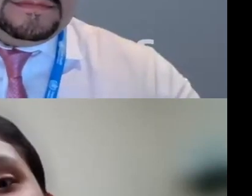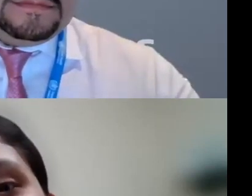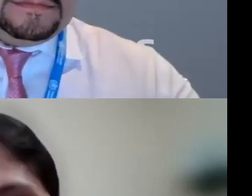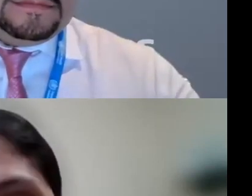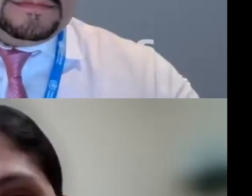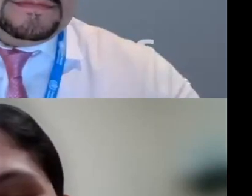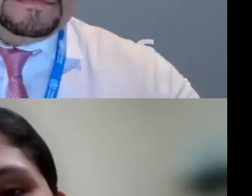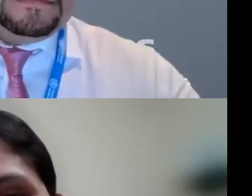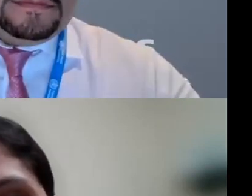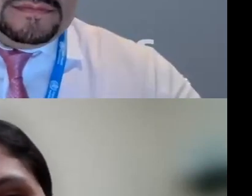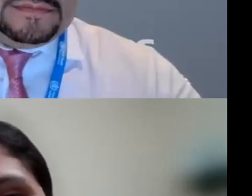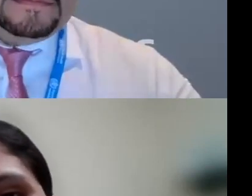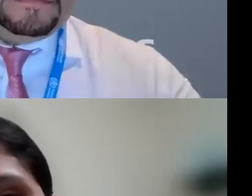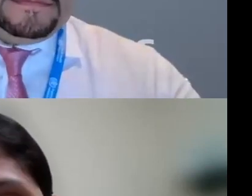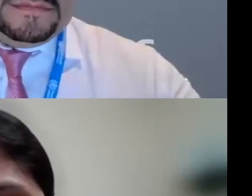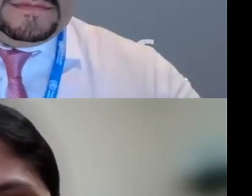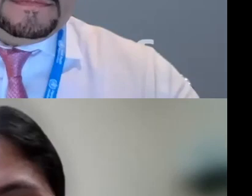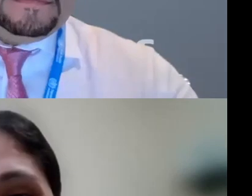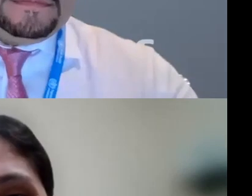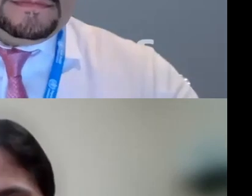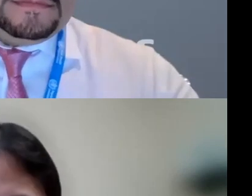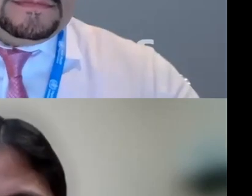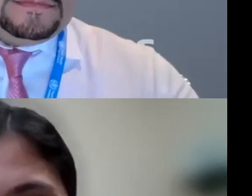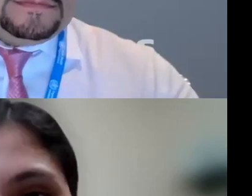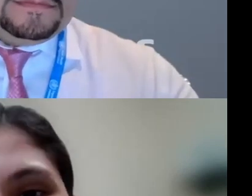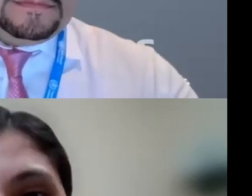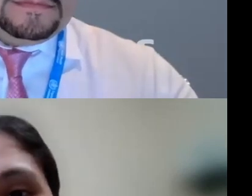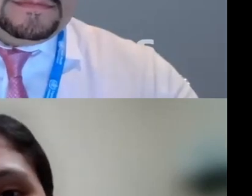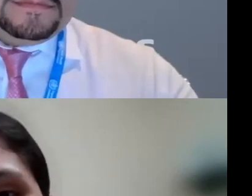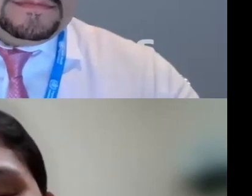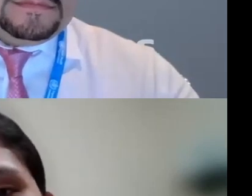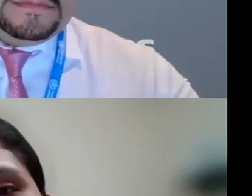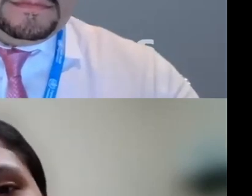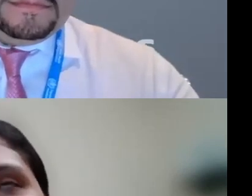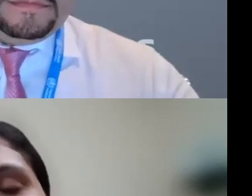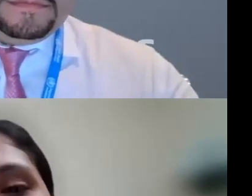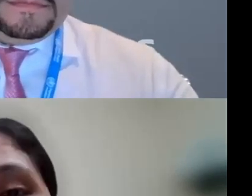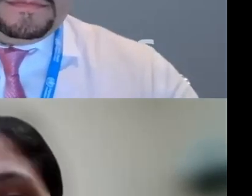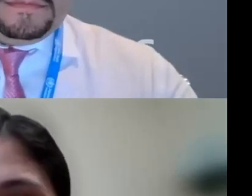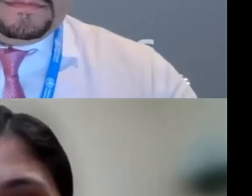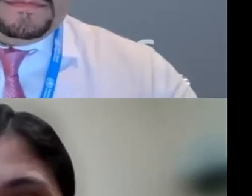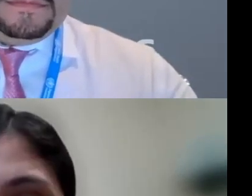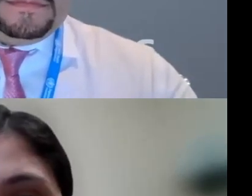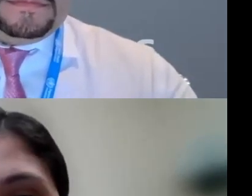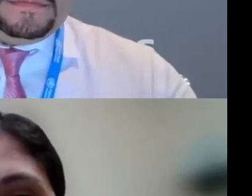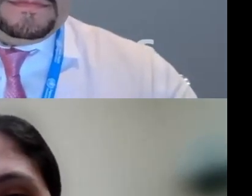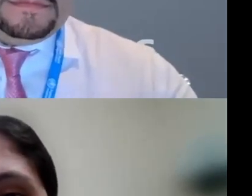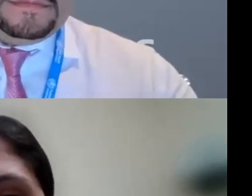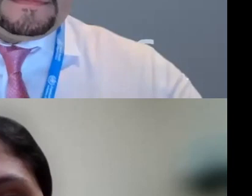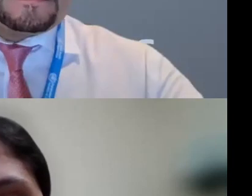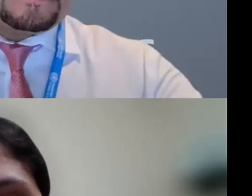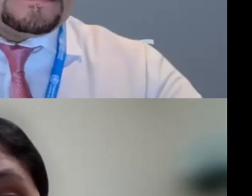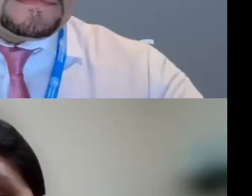to be involved in the decision-making processes, in the design and the implementation and in the monitoring of